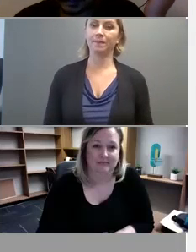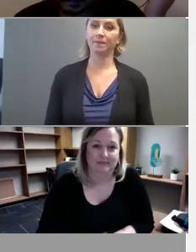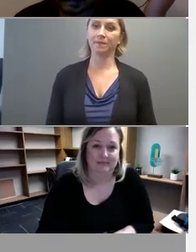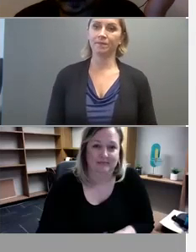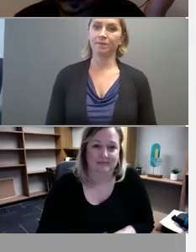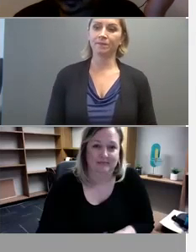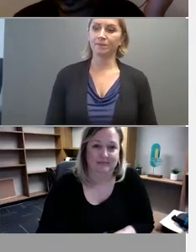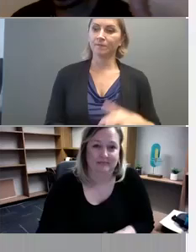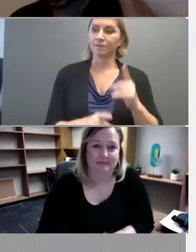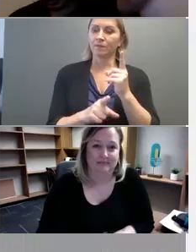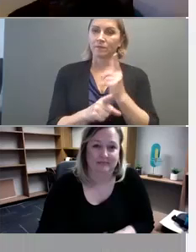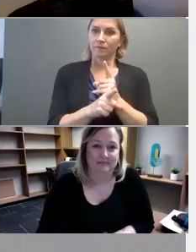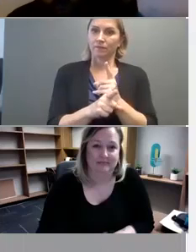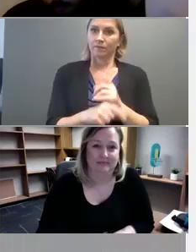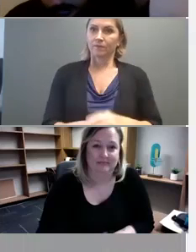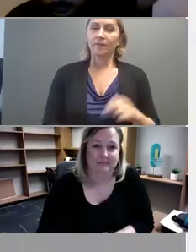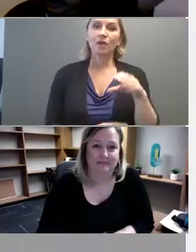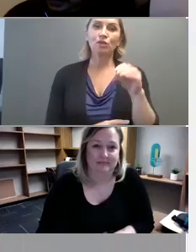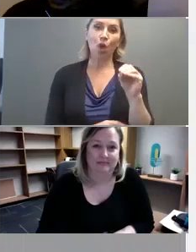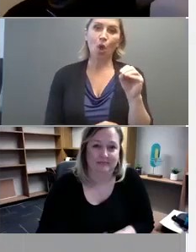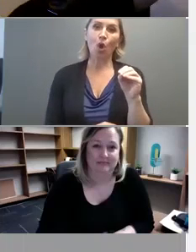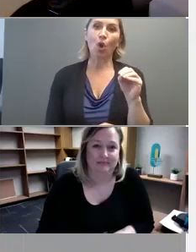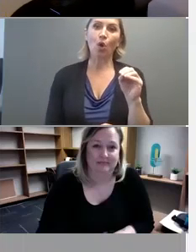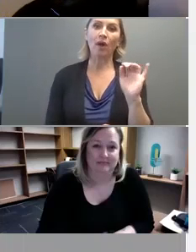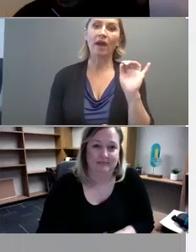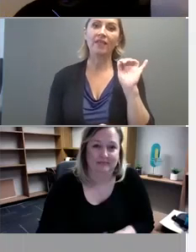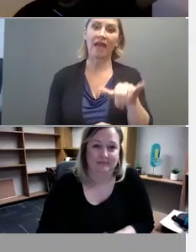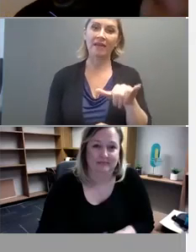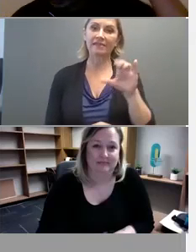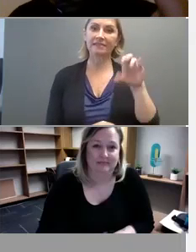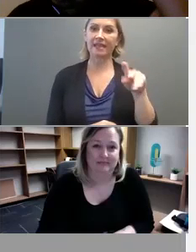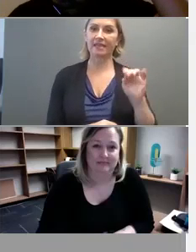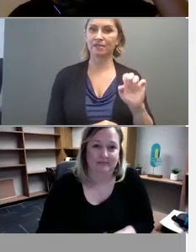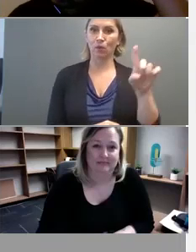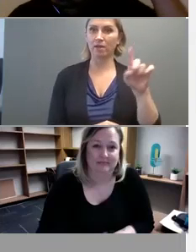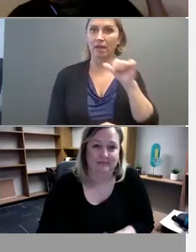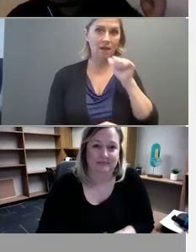Right? So Taha, do you agree that this is case 1 and